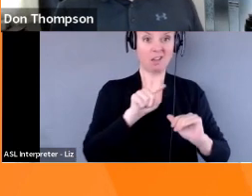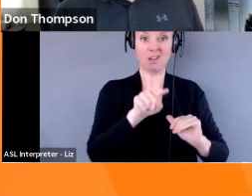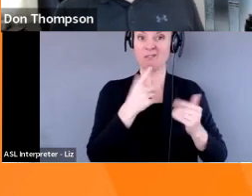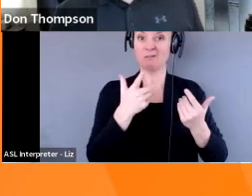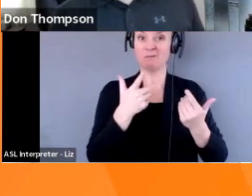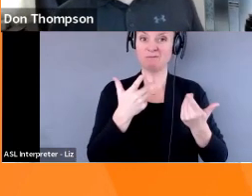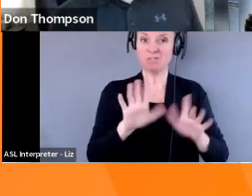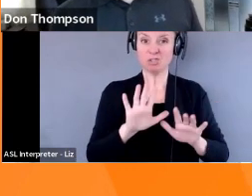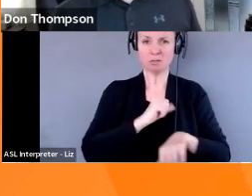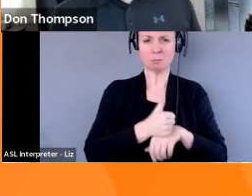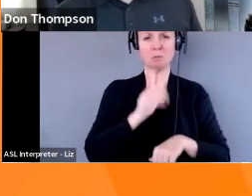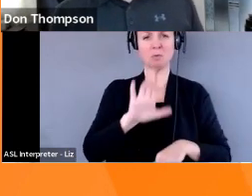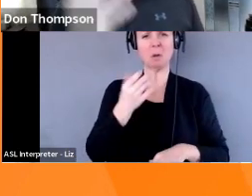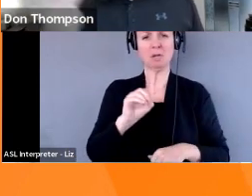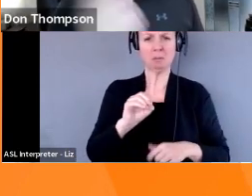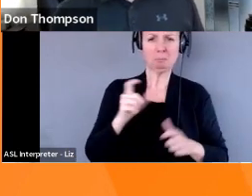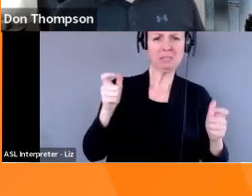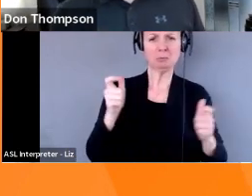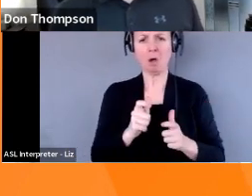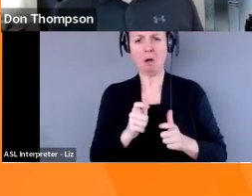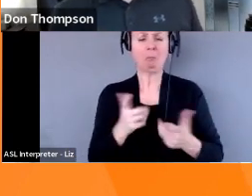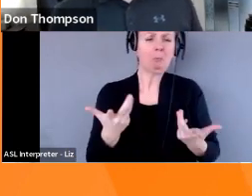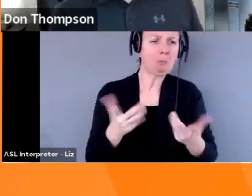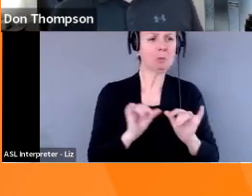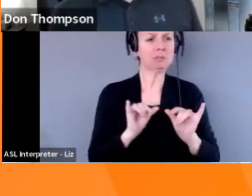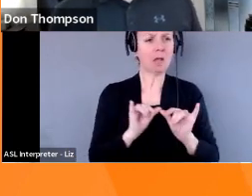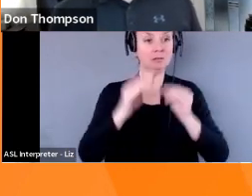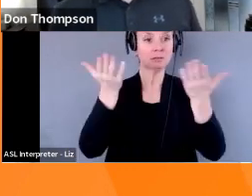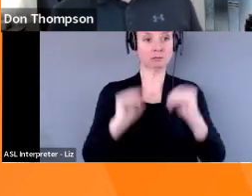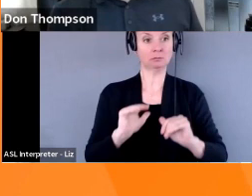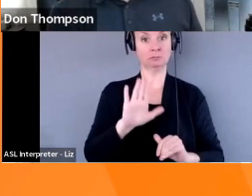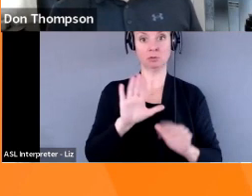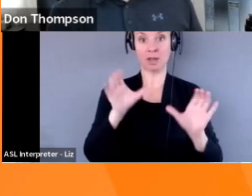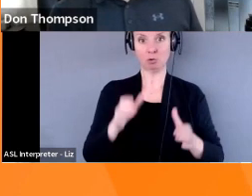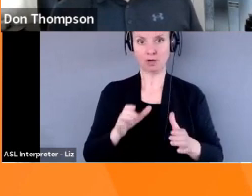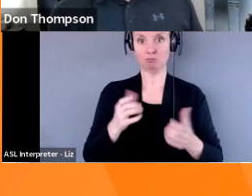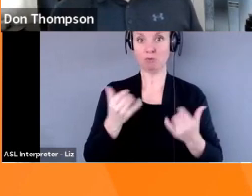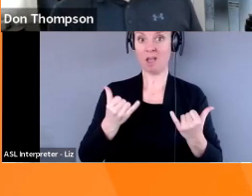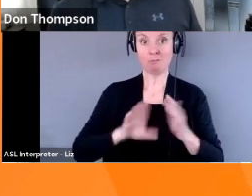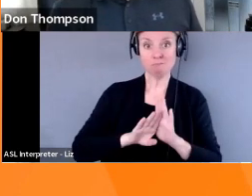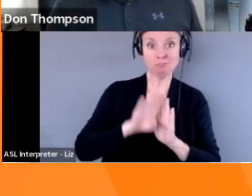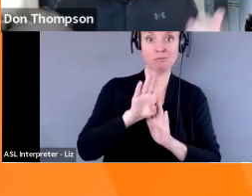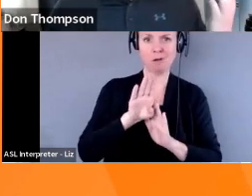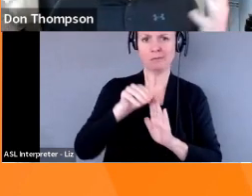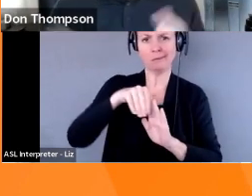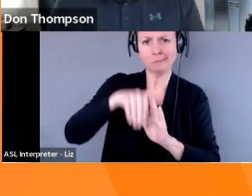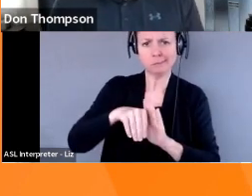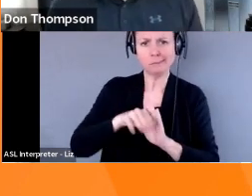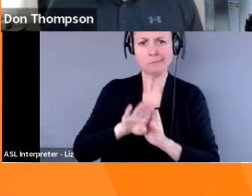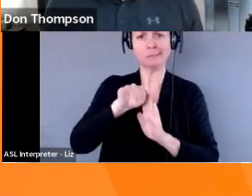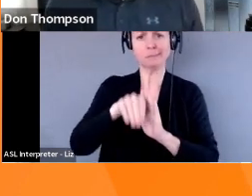category report if you're interested. Speak with Mickey and Adelaide, and we charge $150. So it's like an